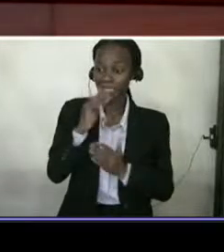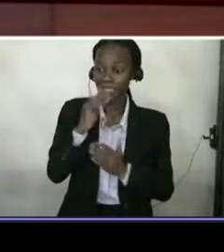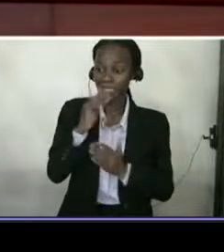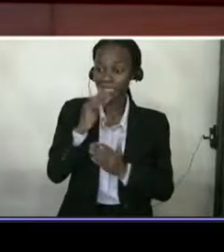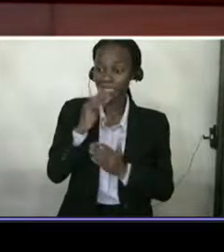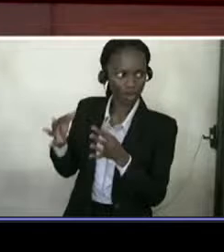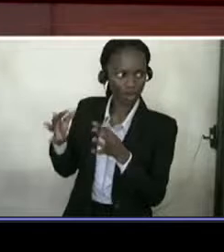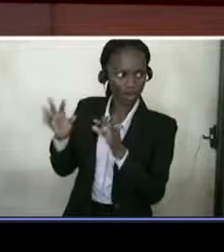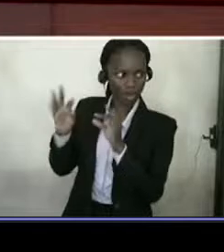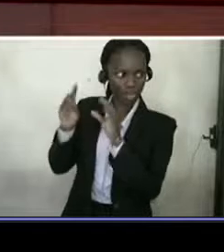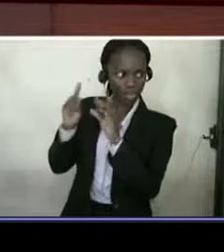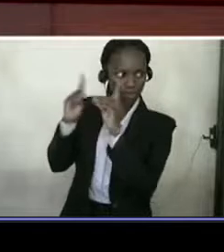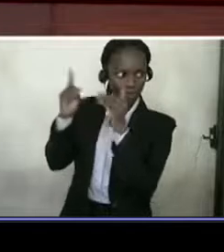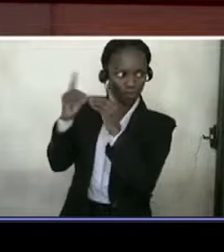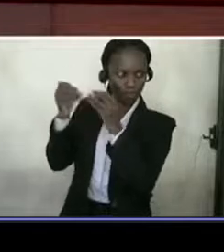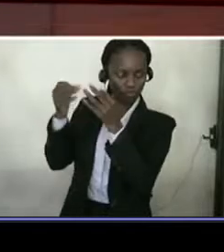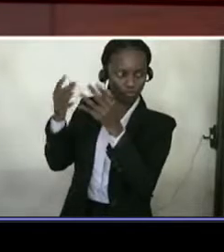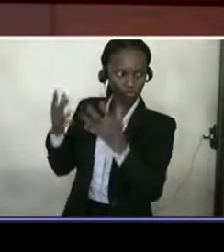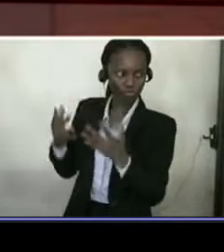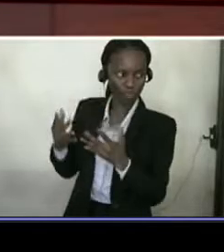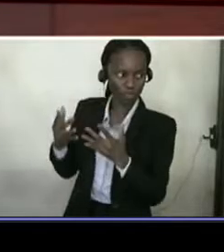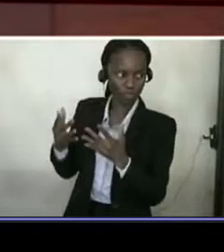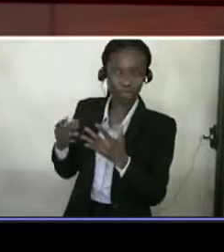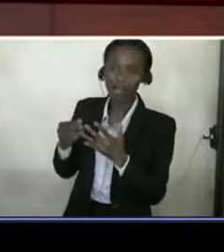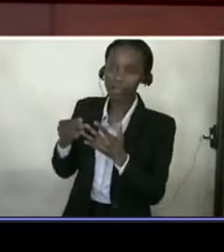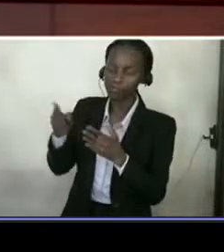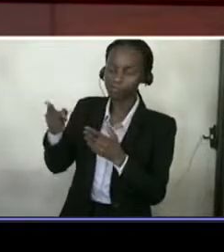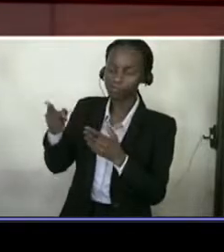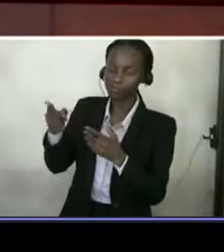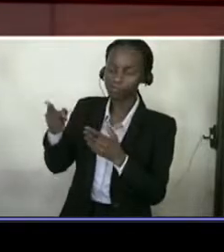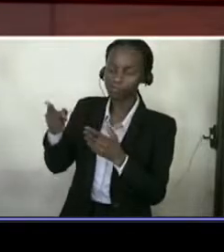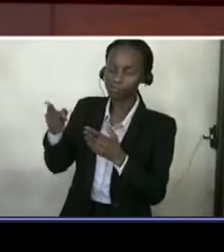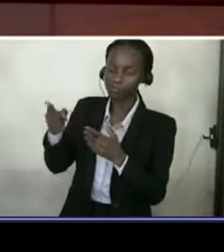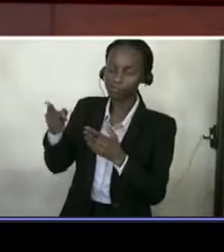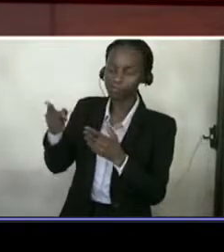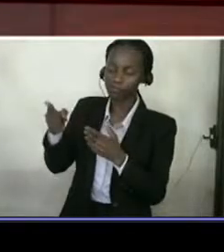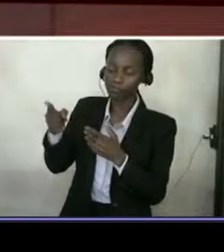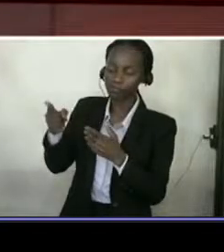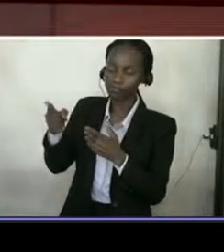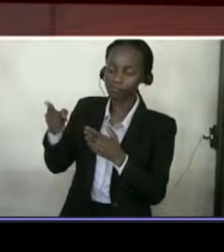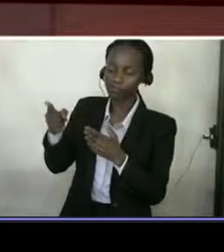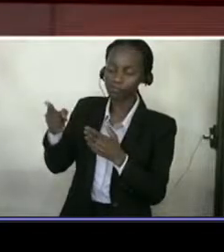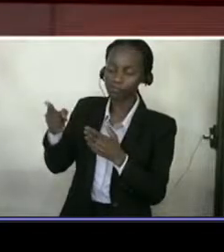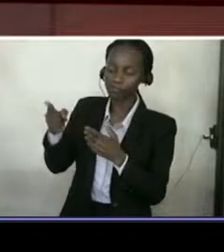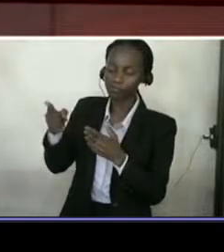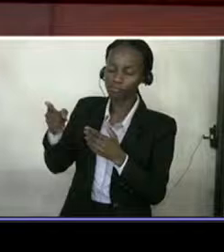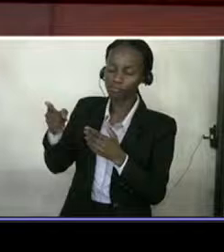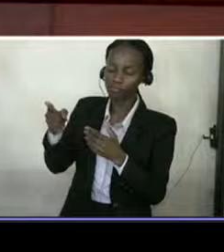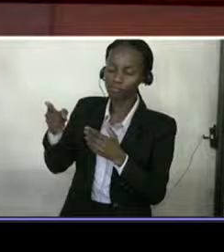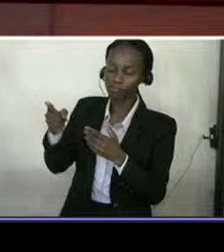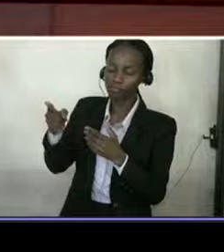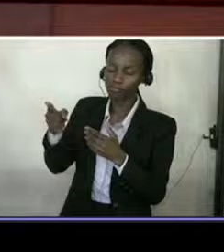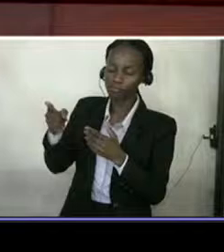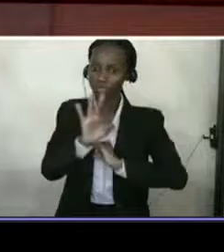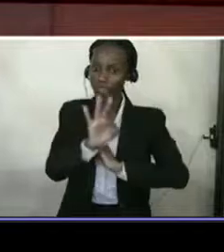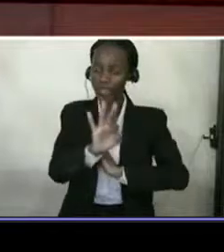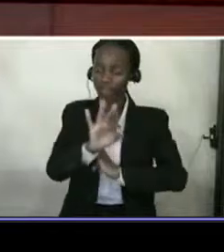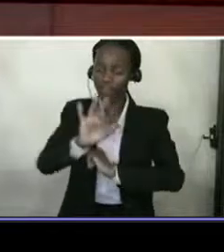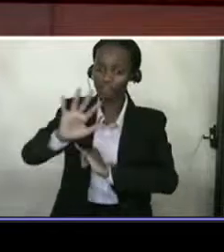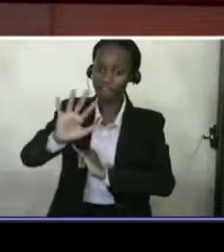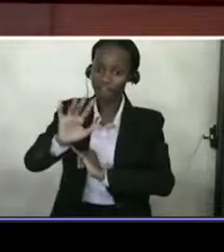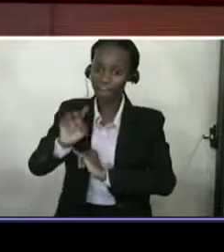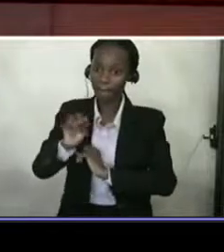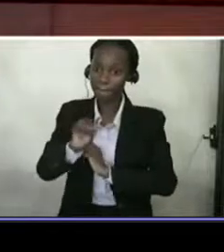of the of irregular expenditure of 10 million on top of the irregular expenditure of 335 million incurred from